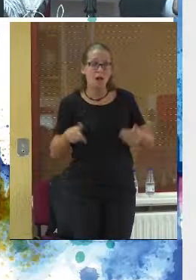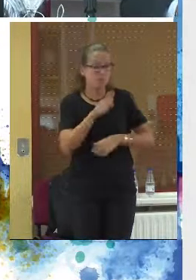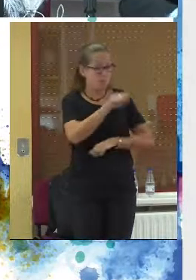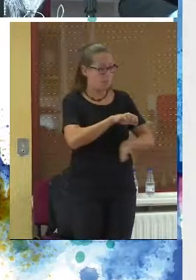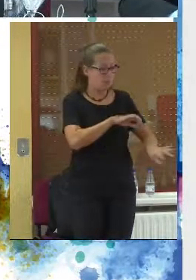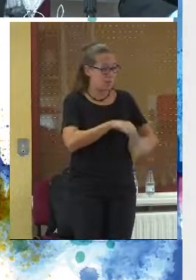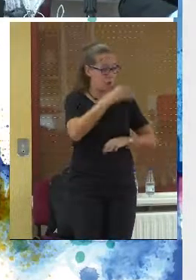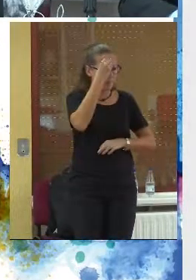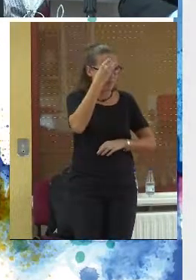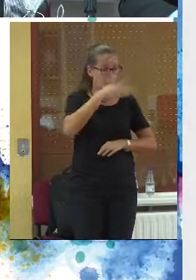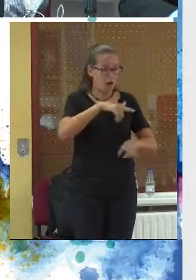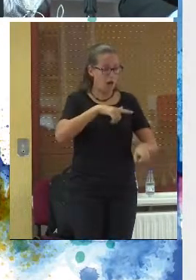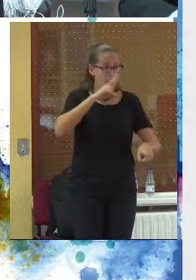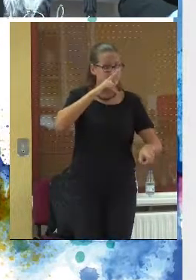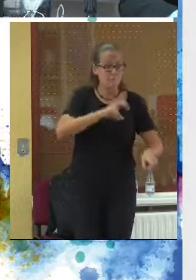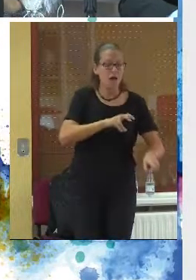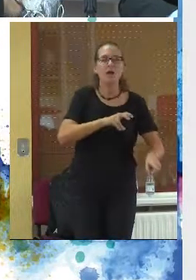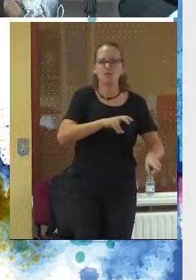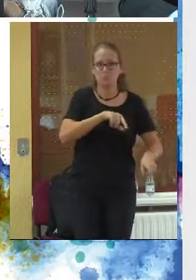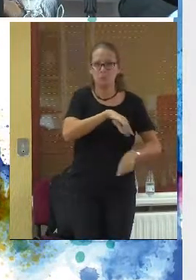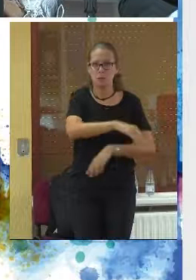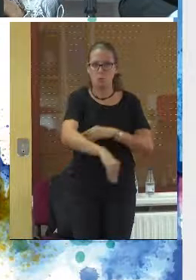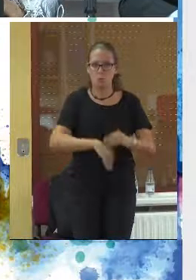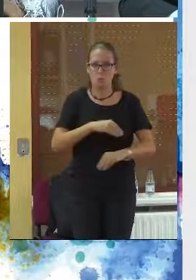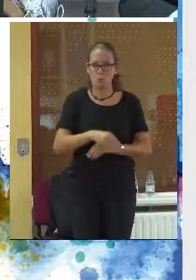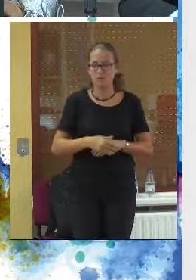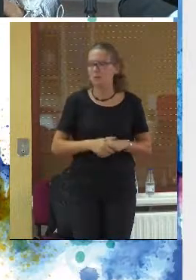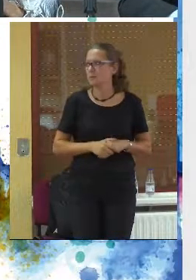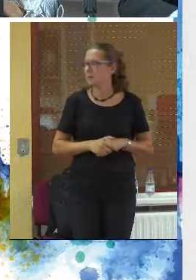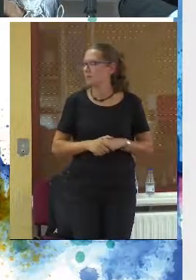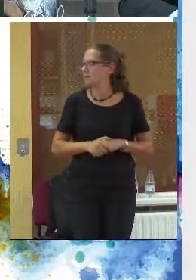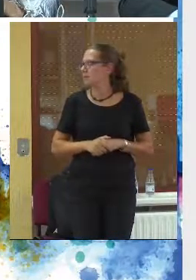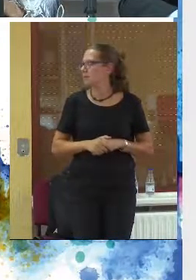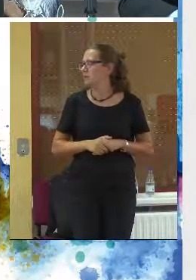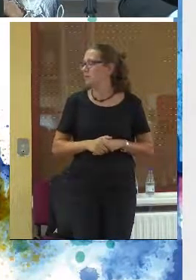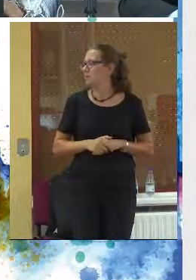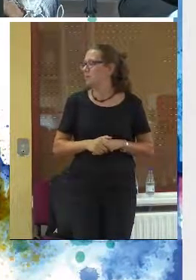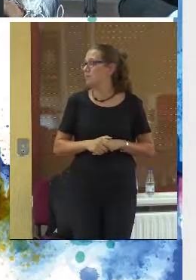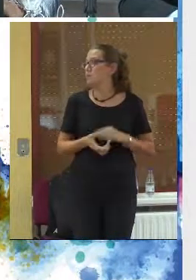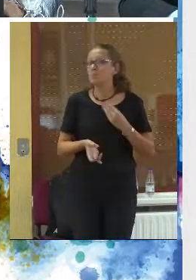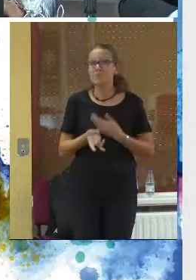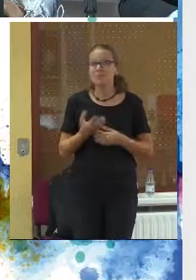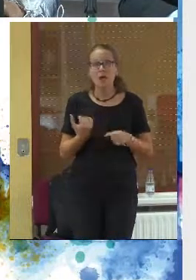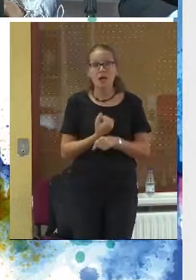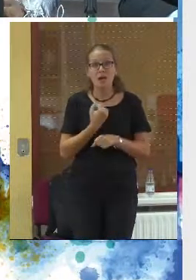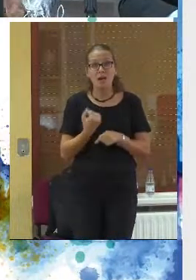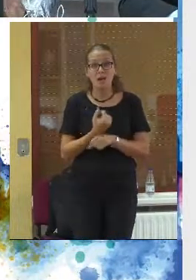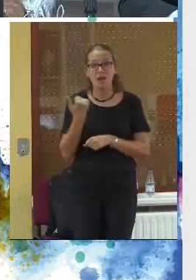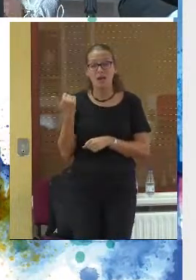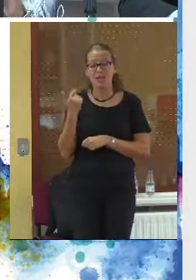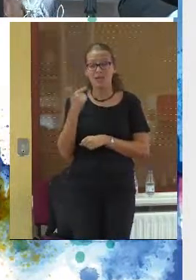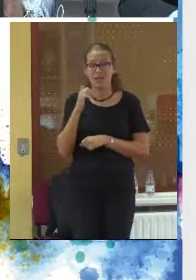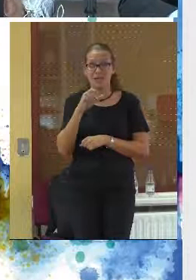the tutor deems needed for the employee to carry out said activity or